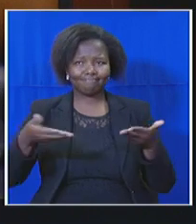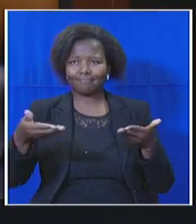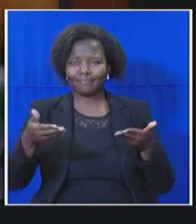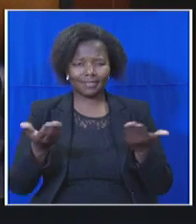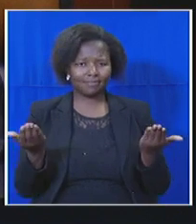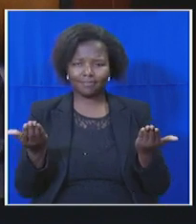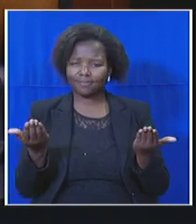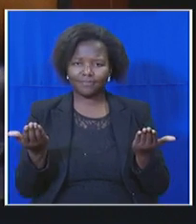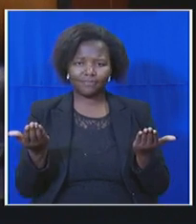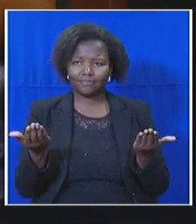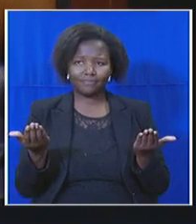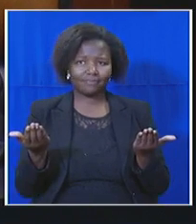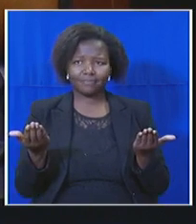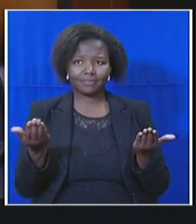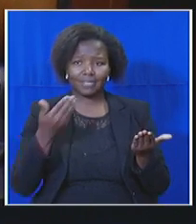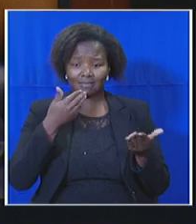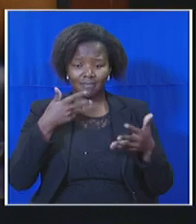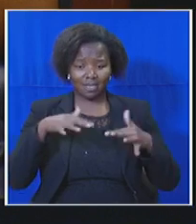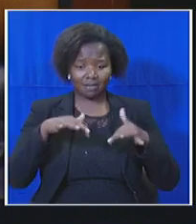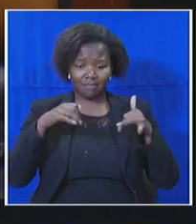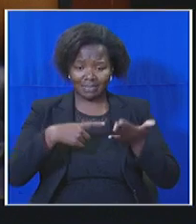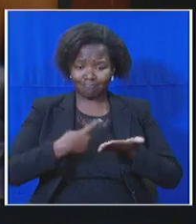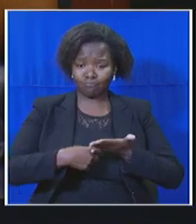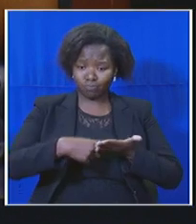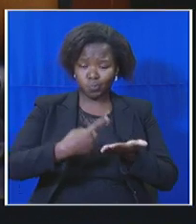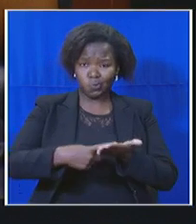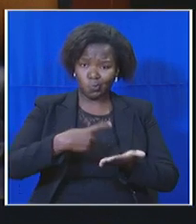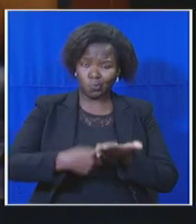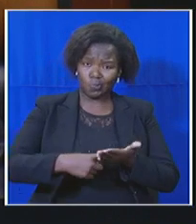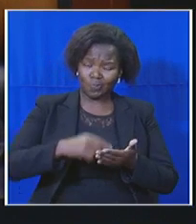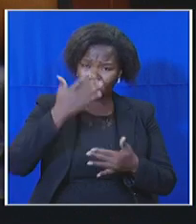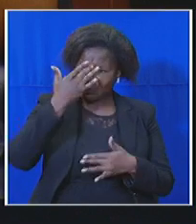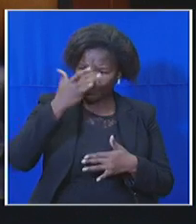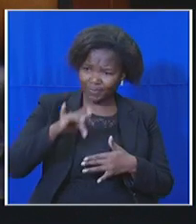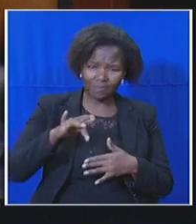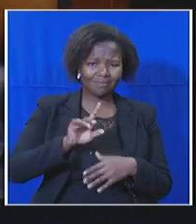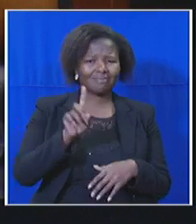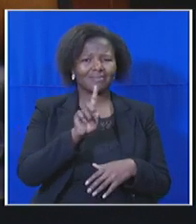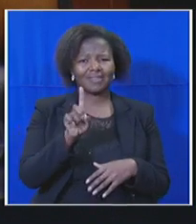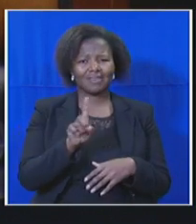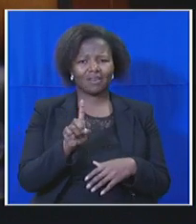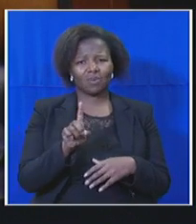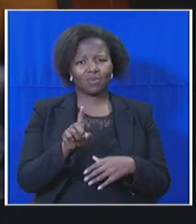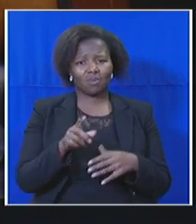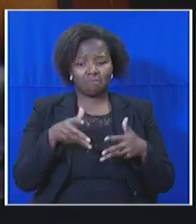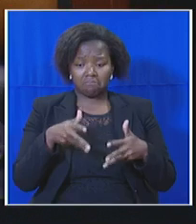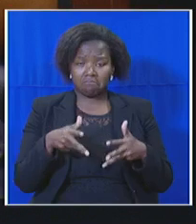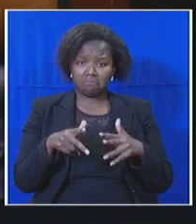does not improve the quality of our arguments. It does not improve the quality of our status